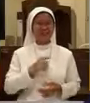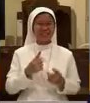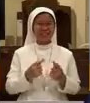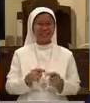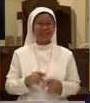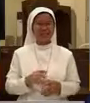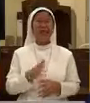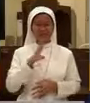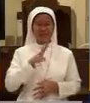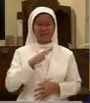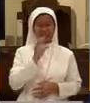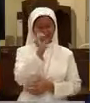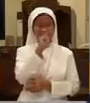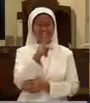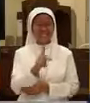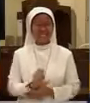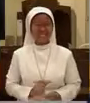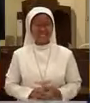Or is it okay?